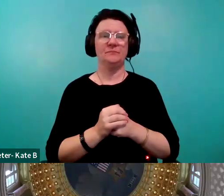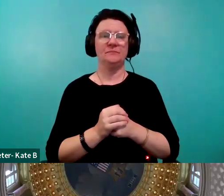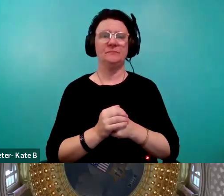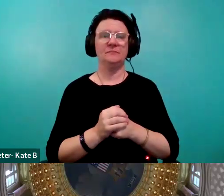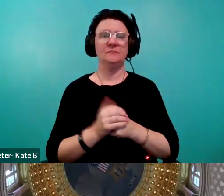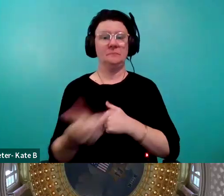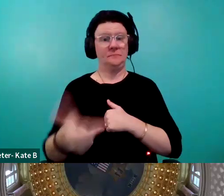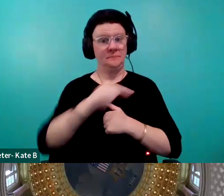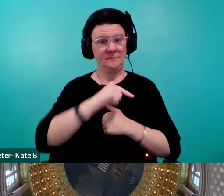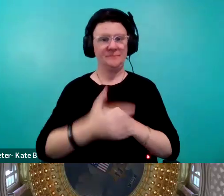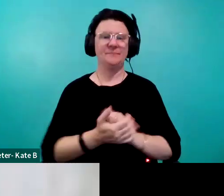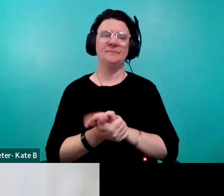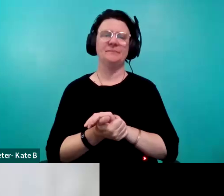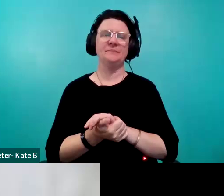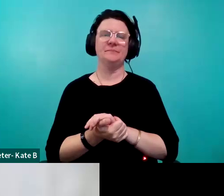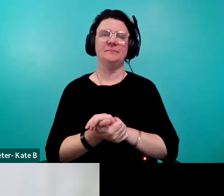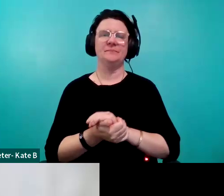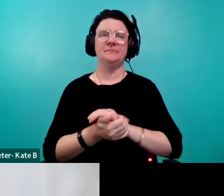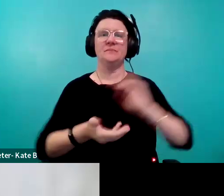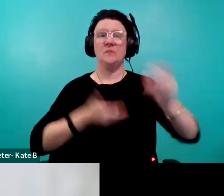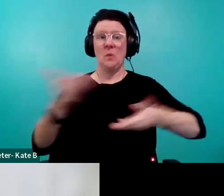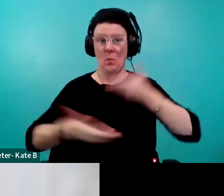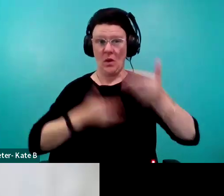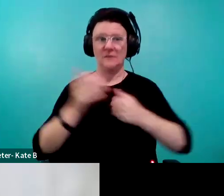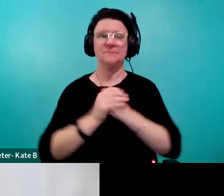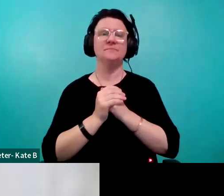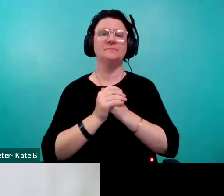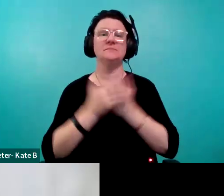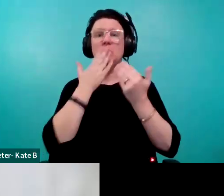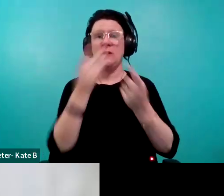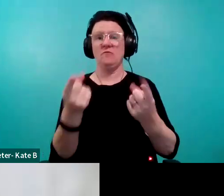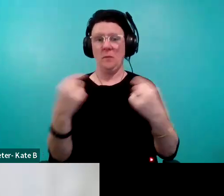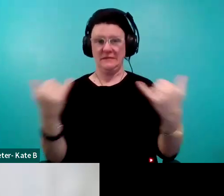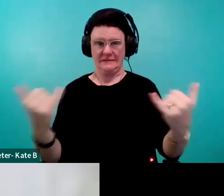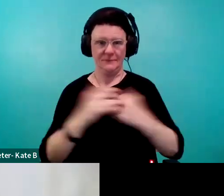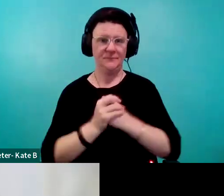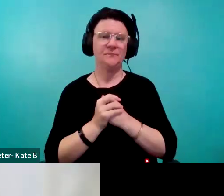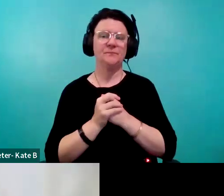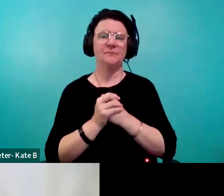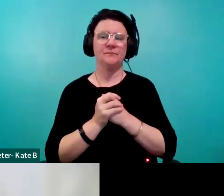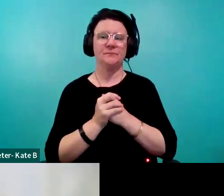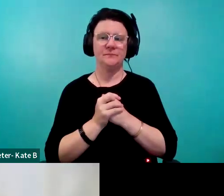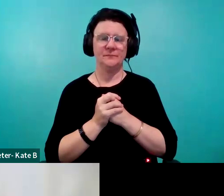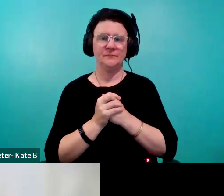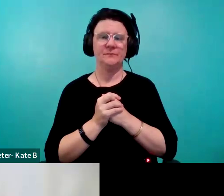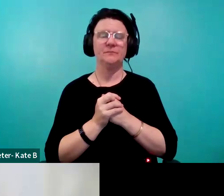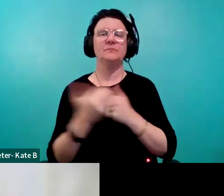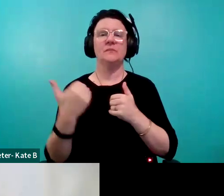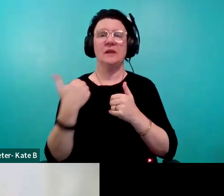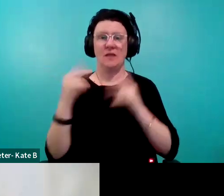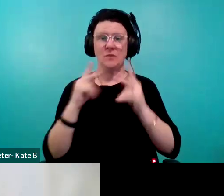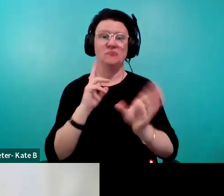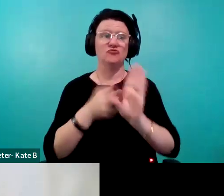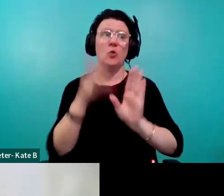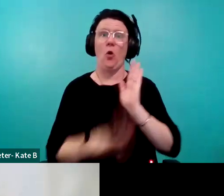I guess. So I'll welcome everybody also, and thank you for being here today. As Brooke mentioned, we have people joining